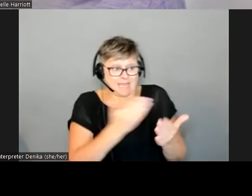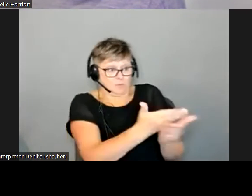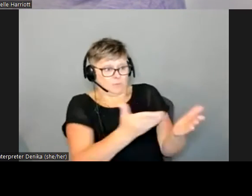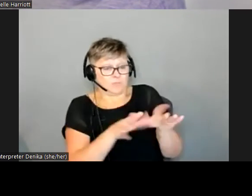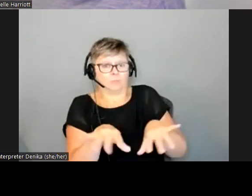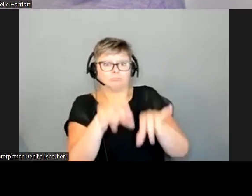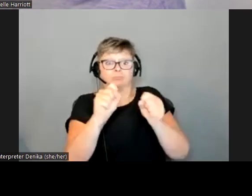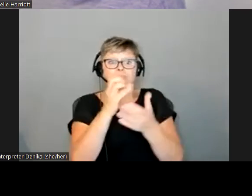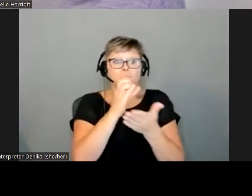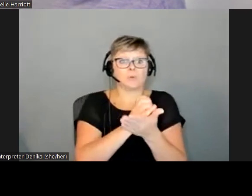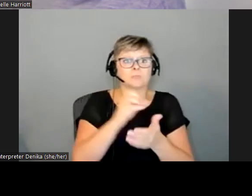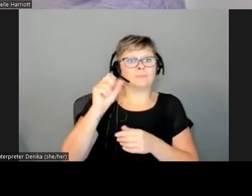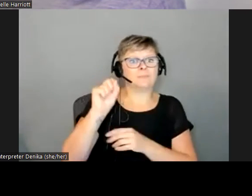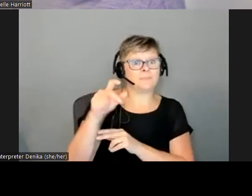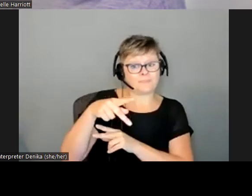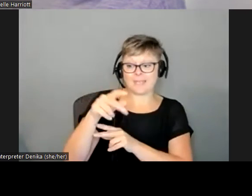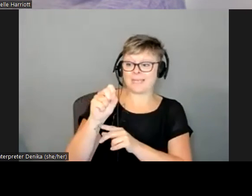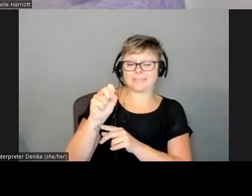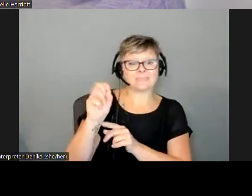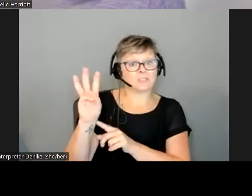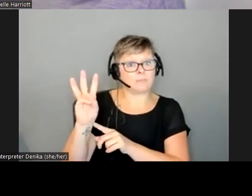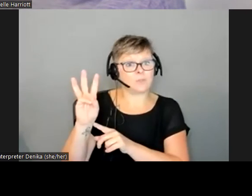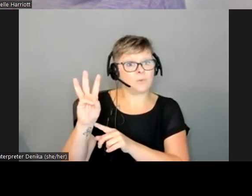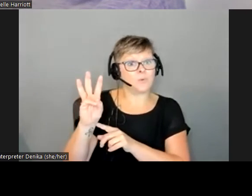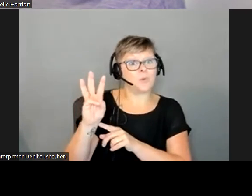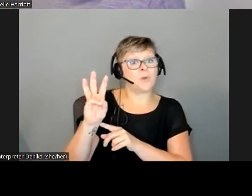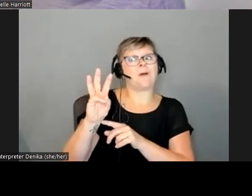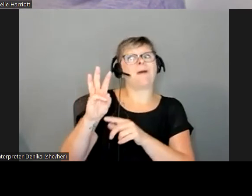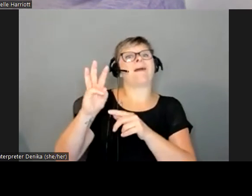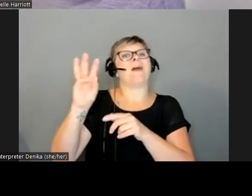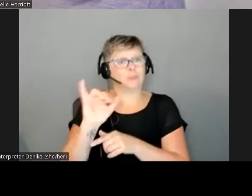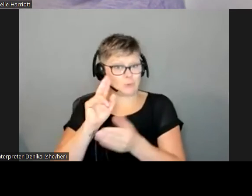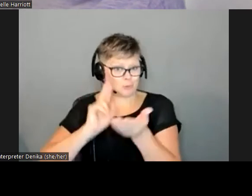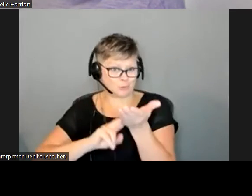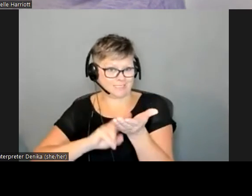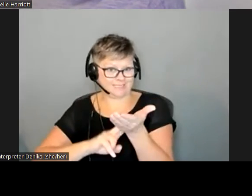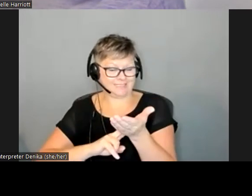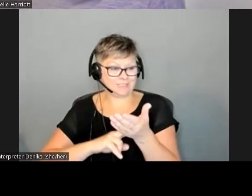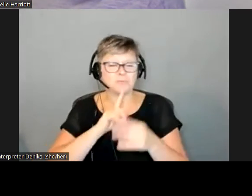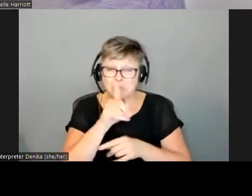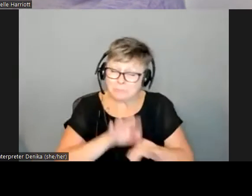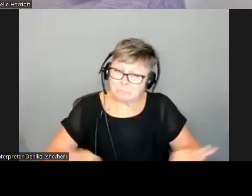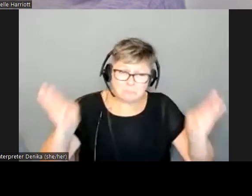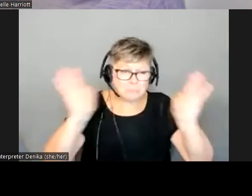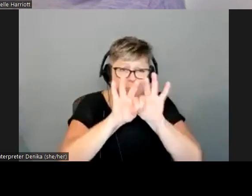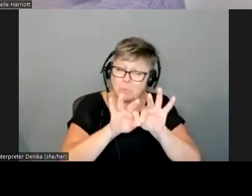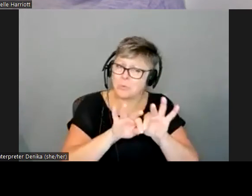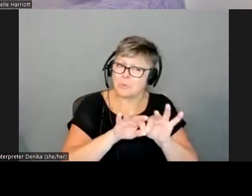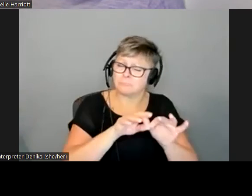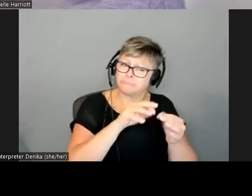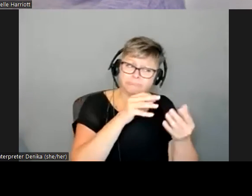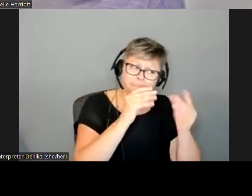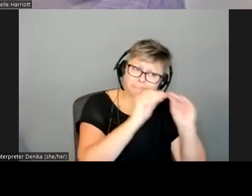in PSW and onto nursing. So this is important work for them to know